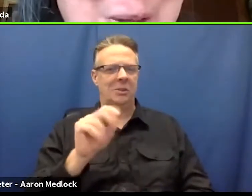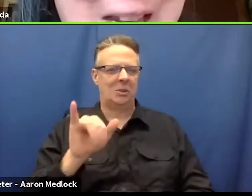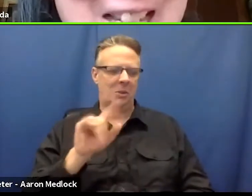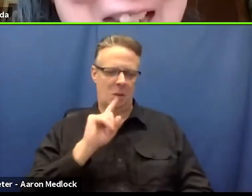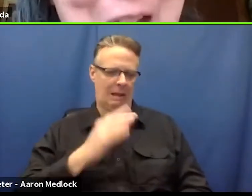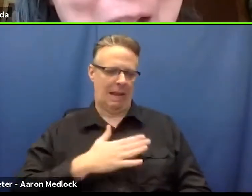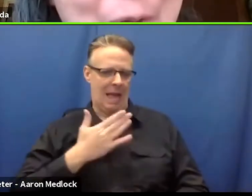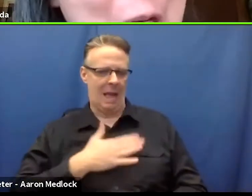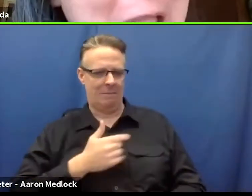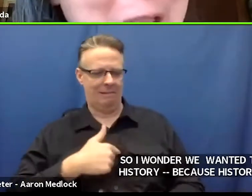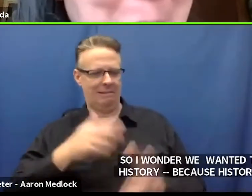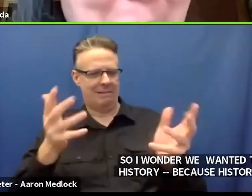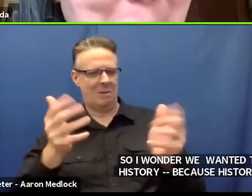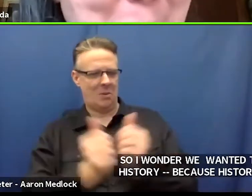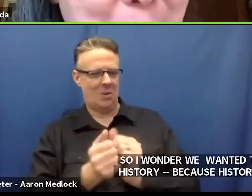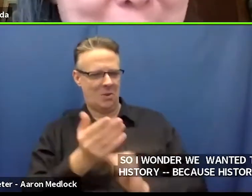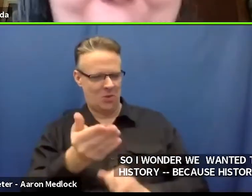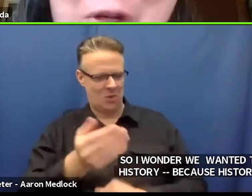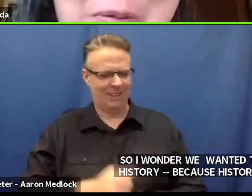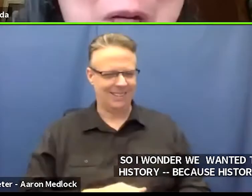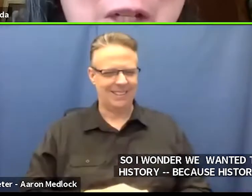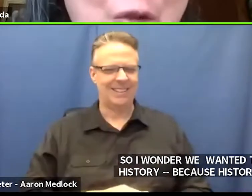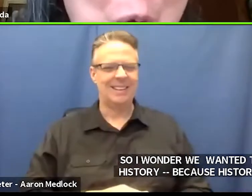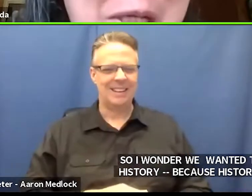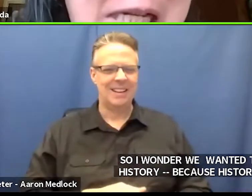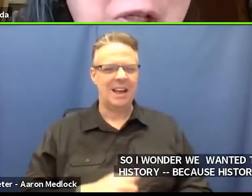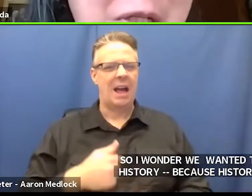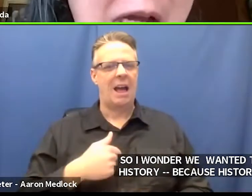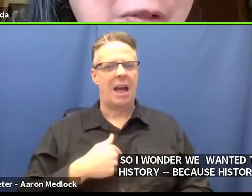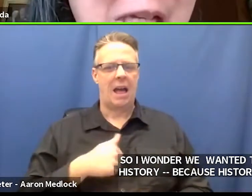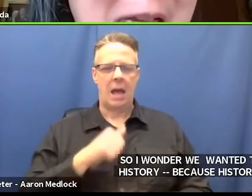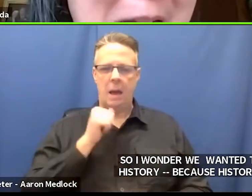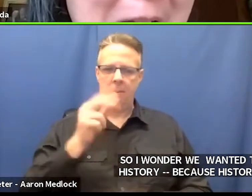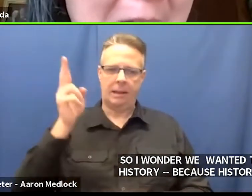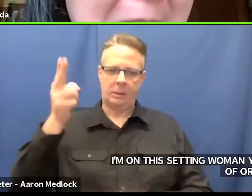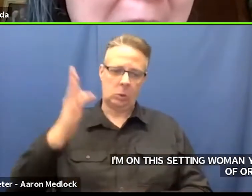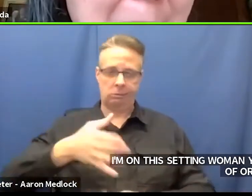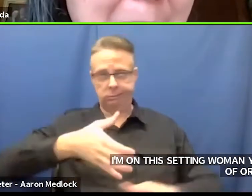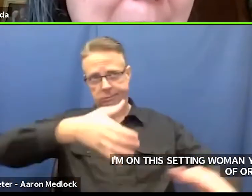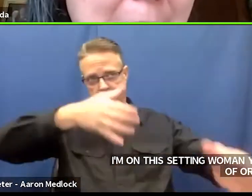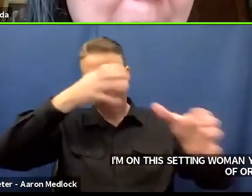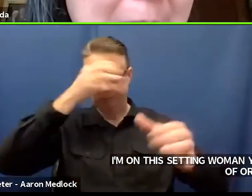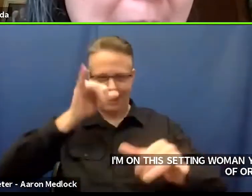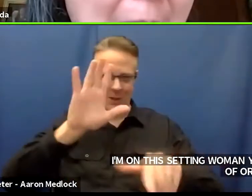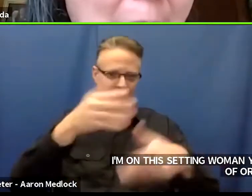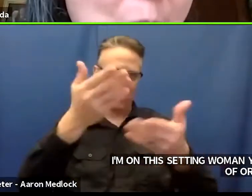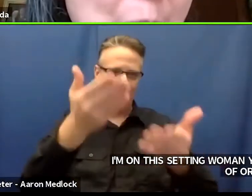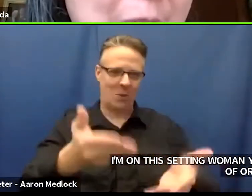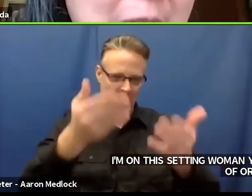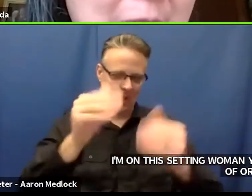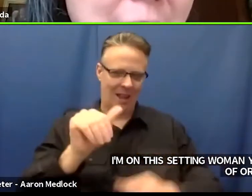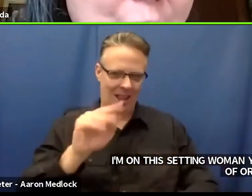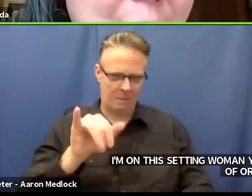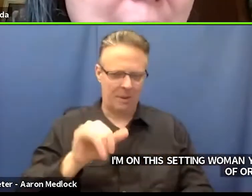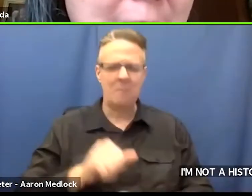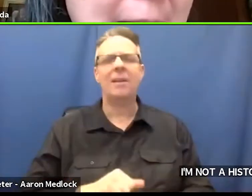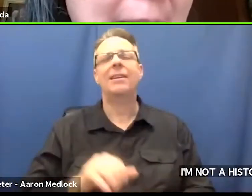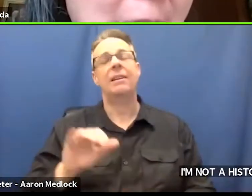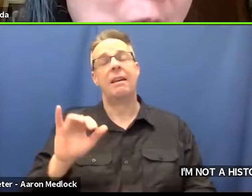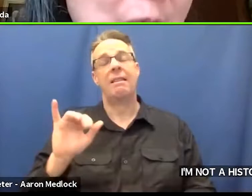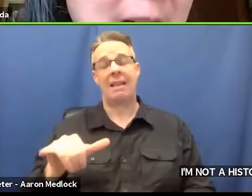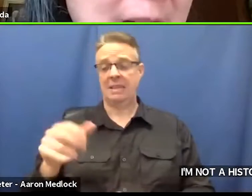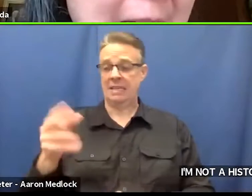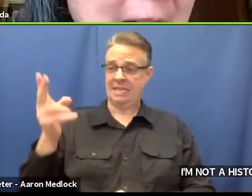with you, because I've done a little bit of oral history. I'm not a historian like yourself. But how the history,